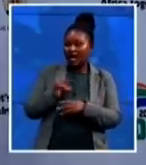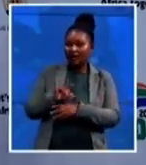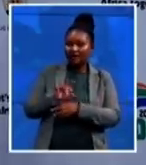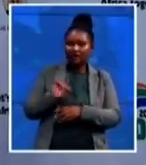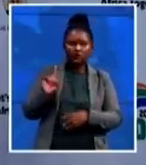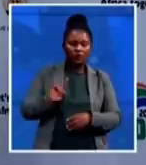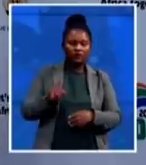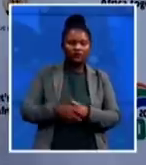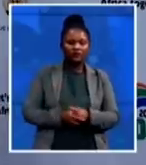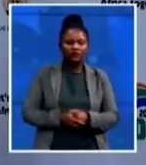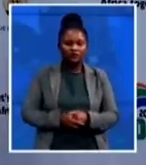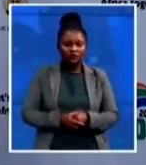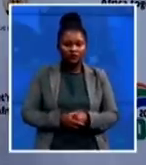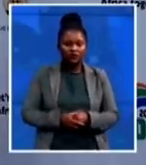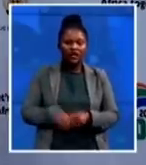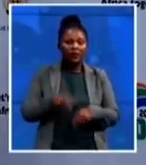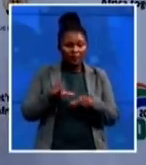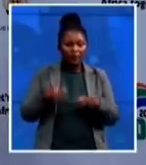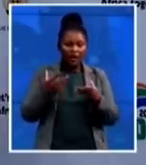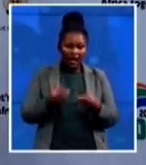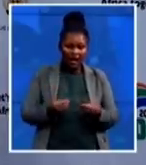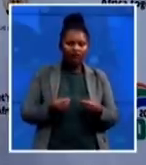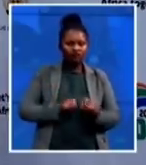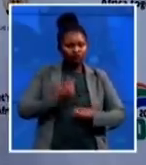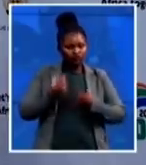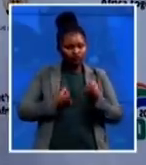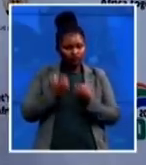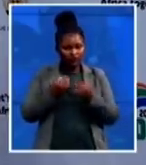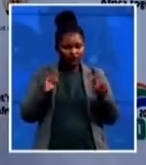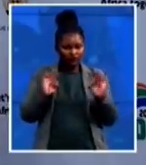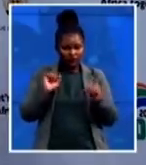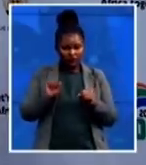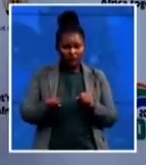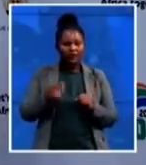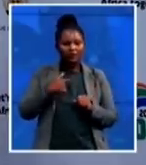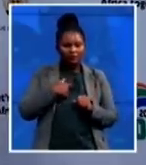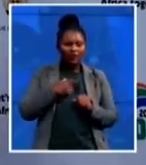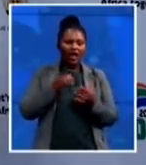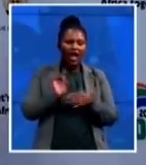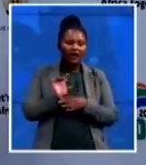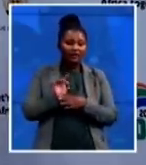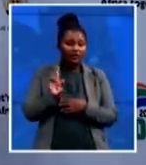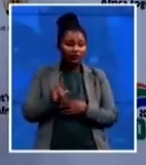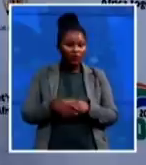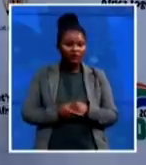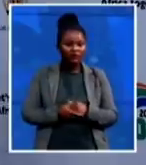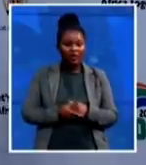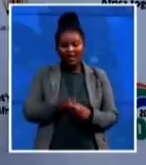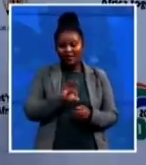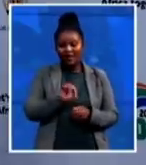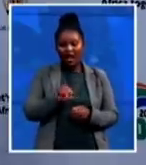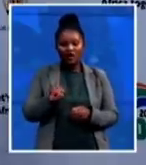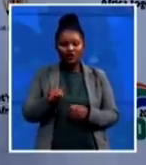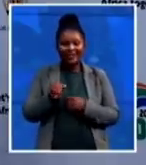expression, my biggest advice to them is that 300 years of divisions and the